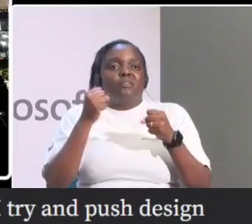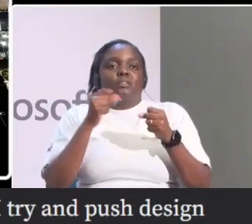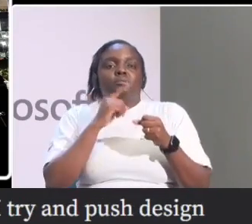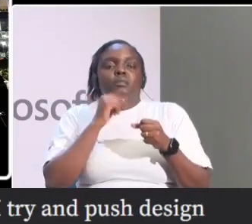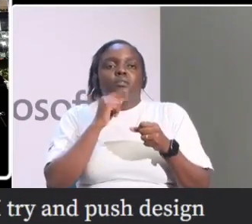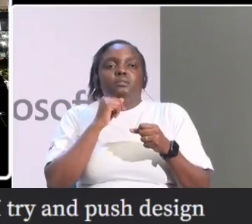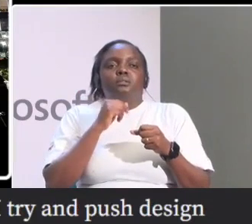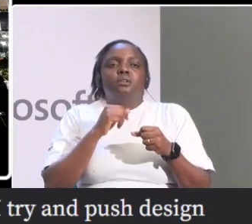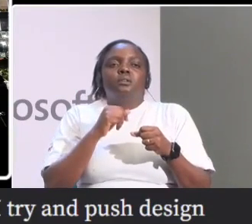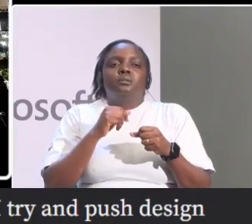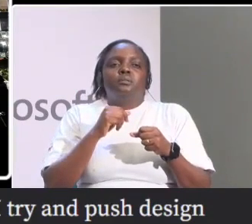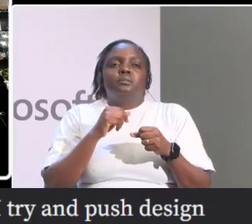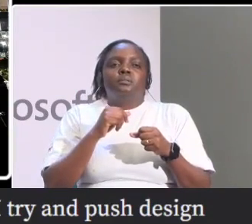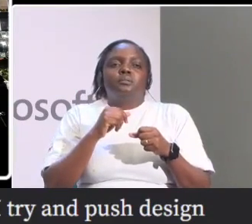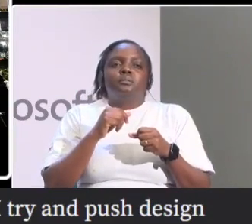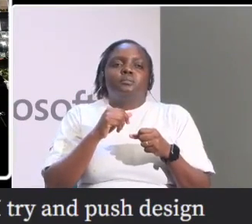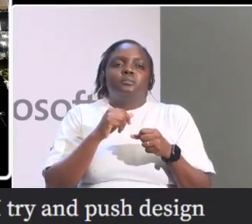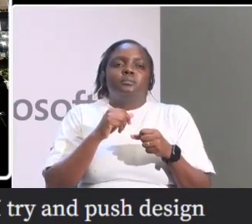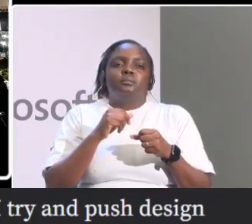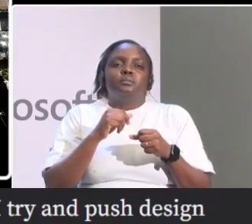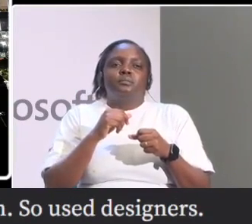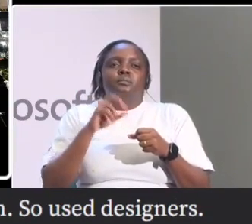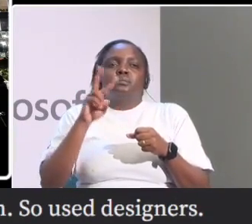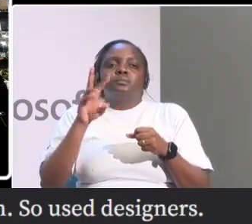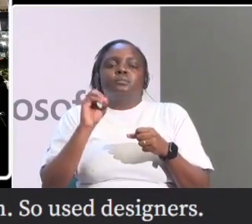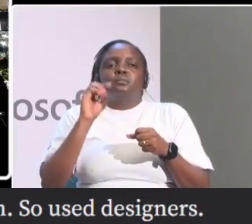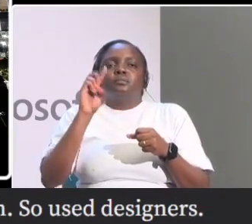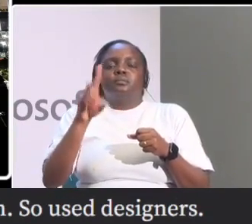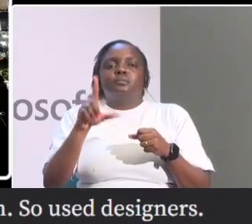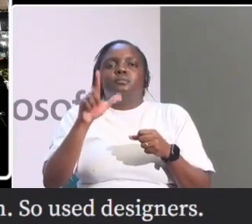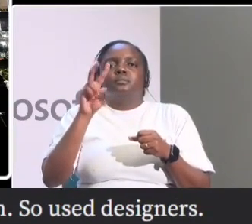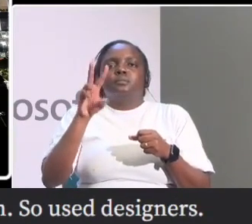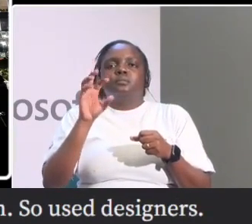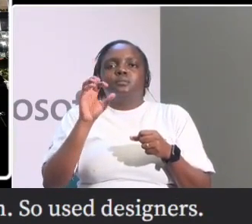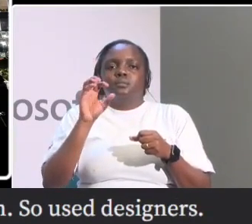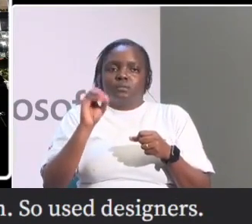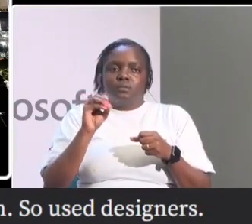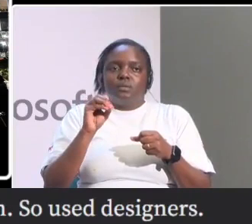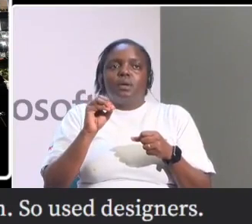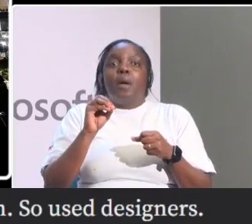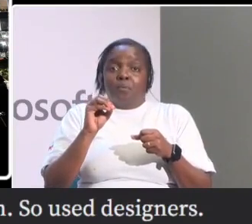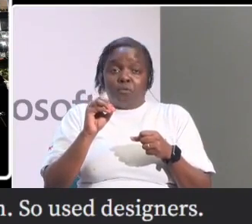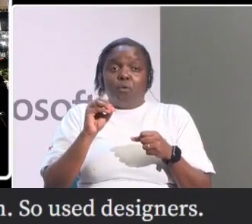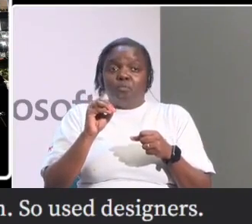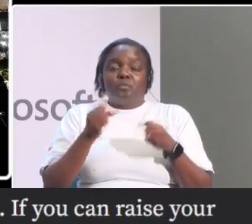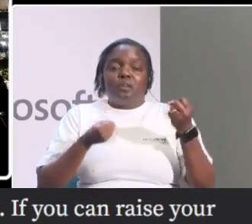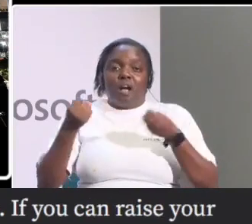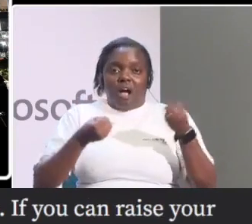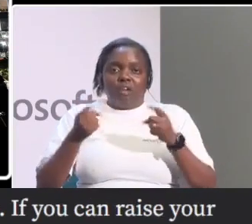he lent his Volvo last year to Julius, Julius? For Julius, who's blind, registered blind, to